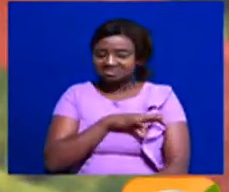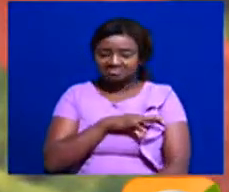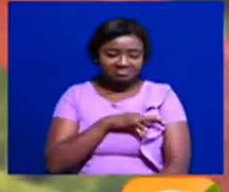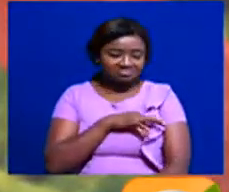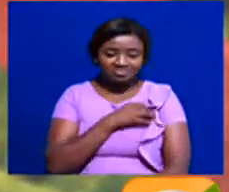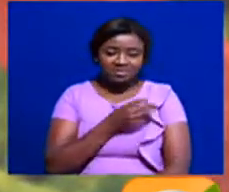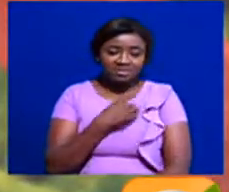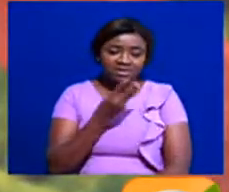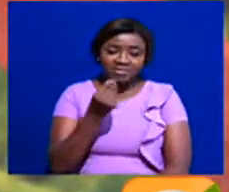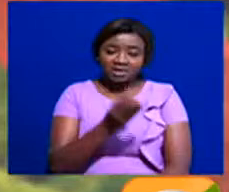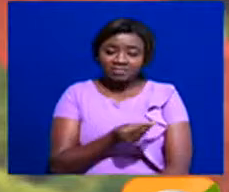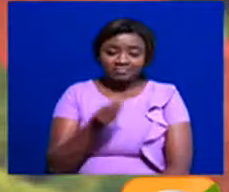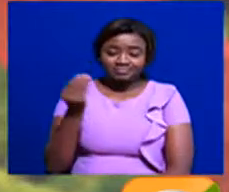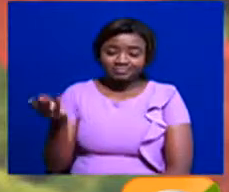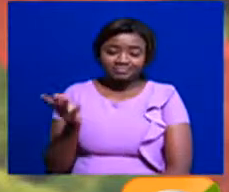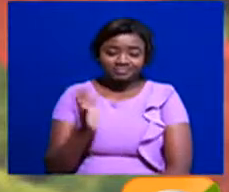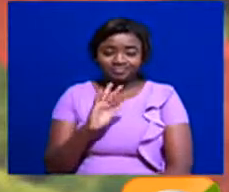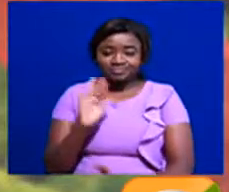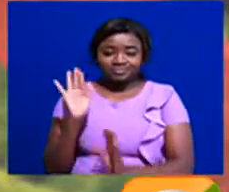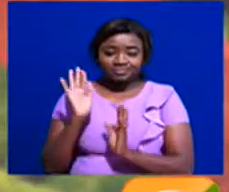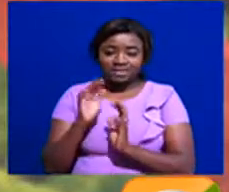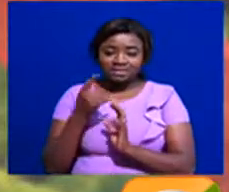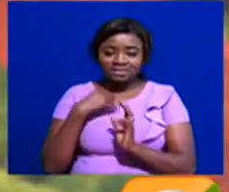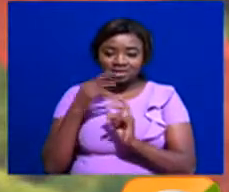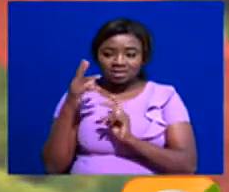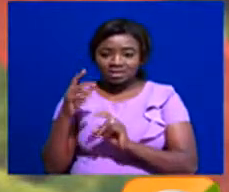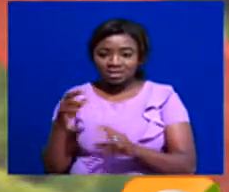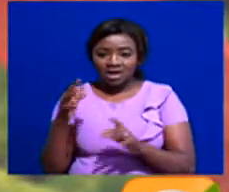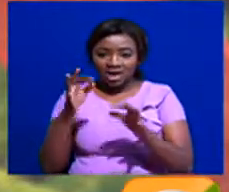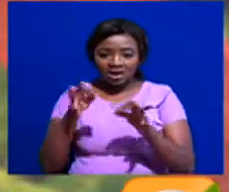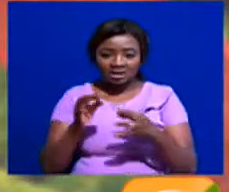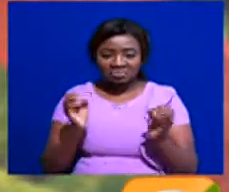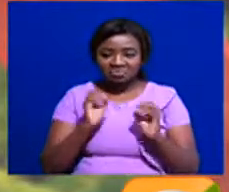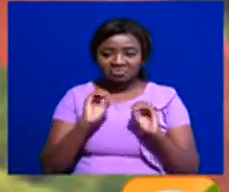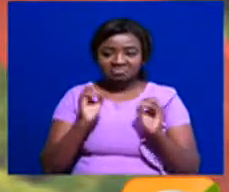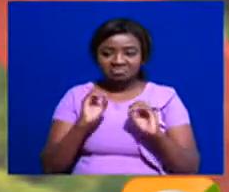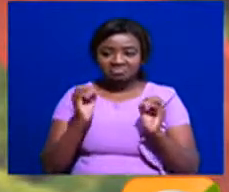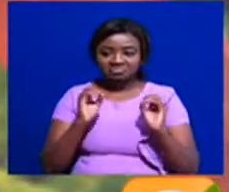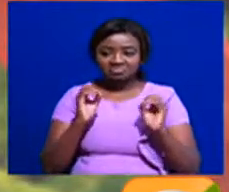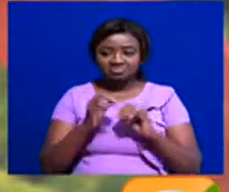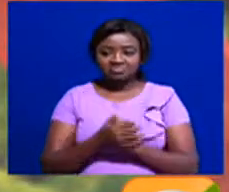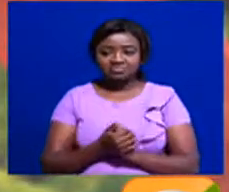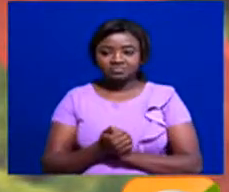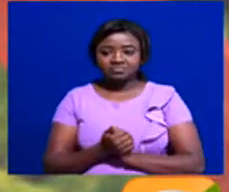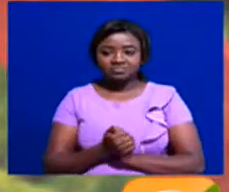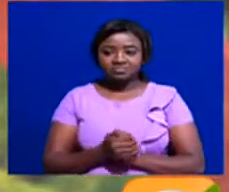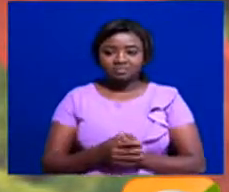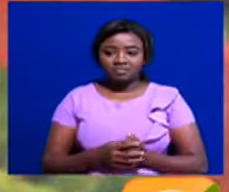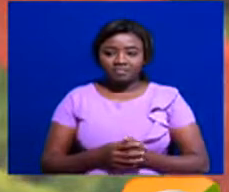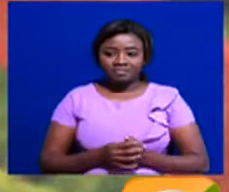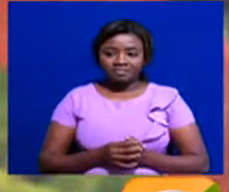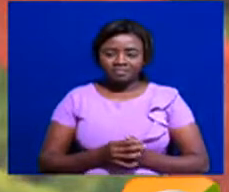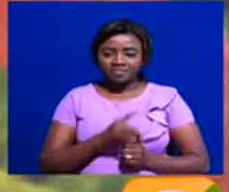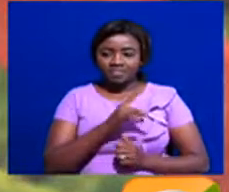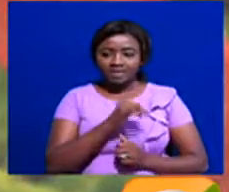input to calculate what they has remained to. Yeah. Maybe let me take, like they